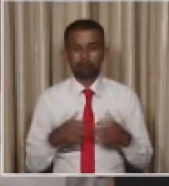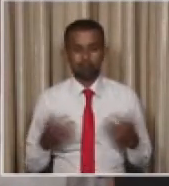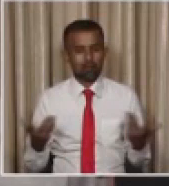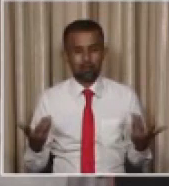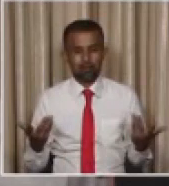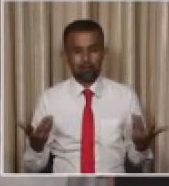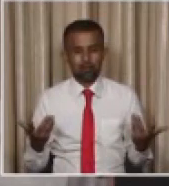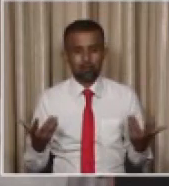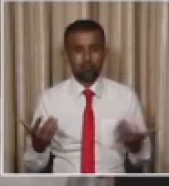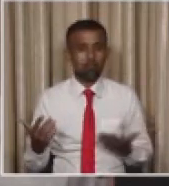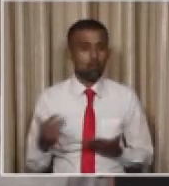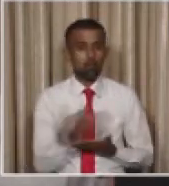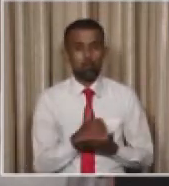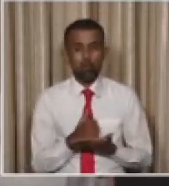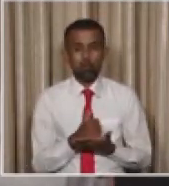safe.